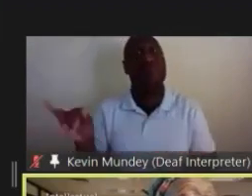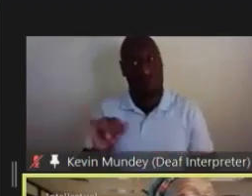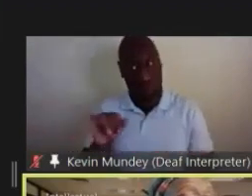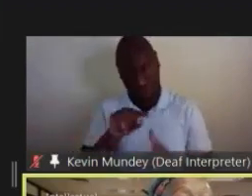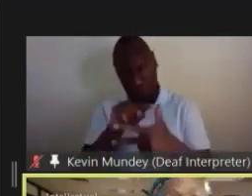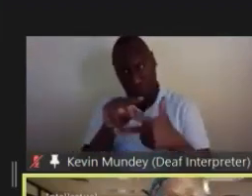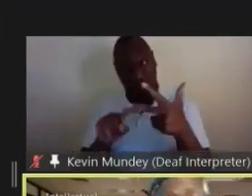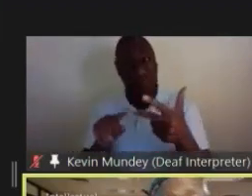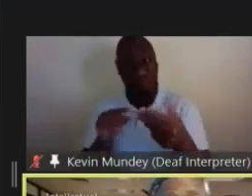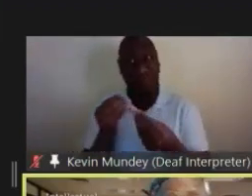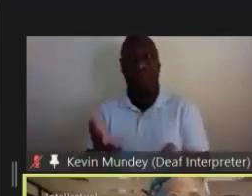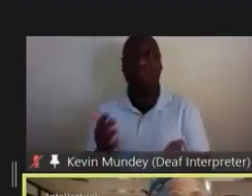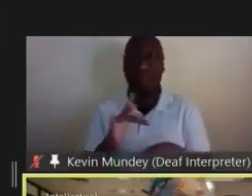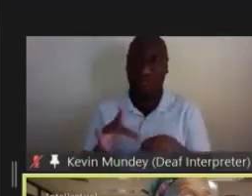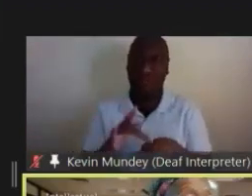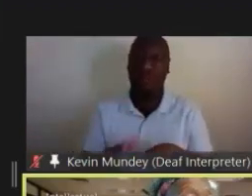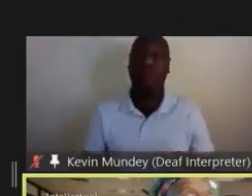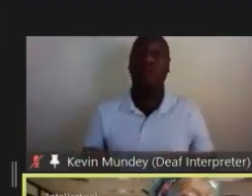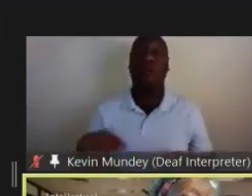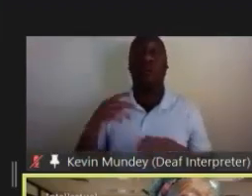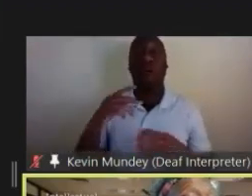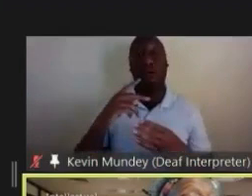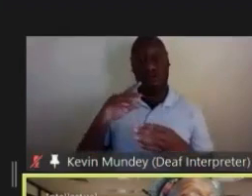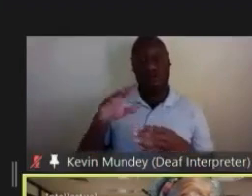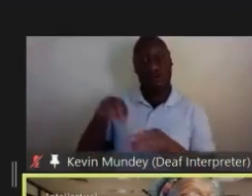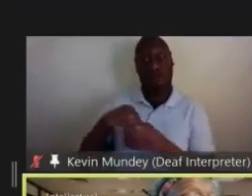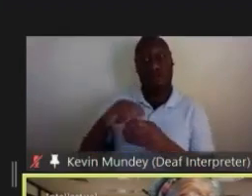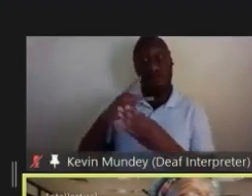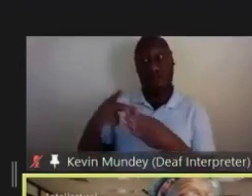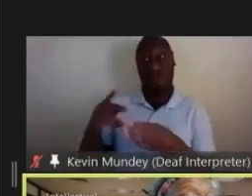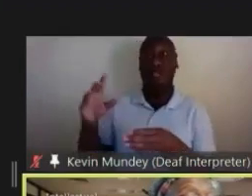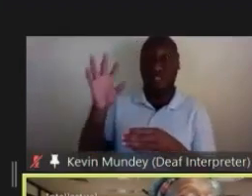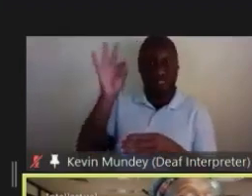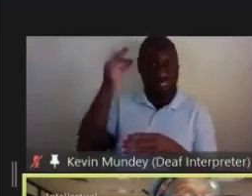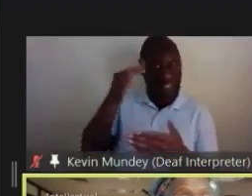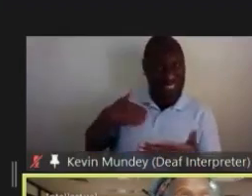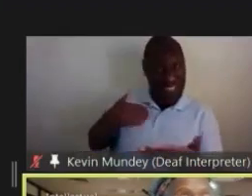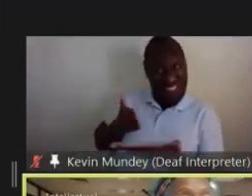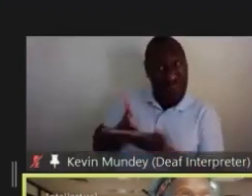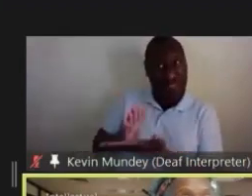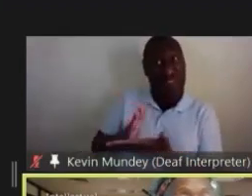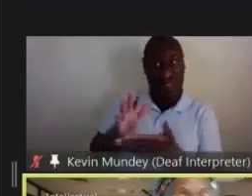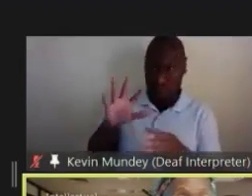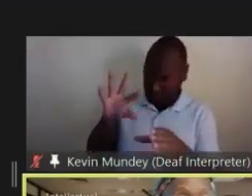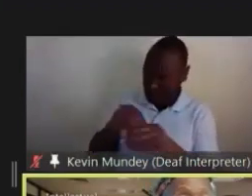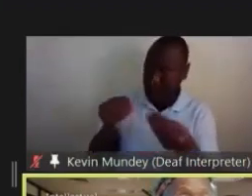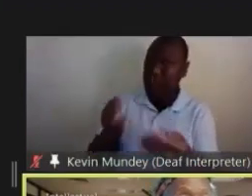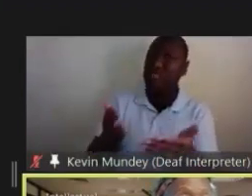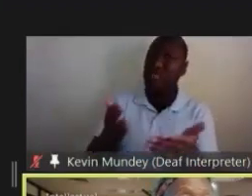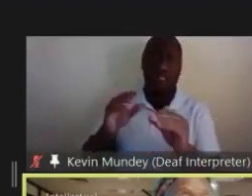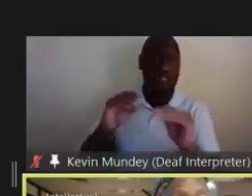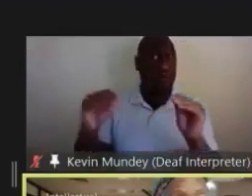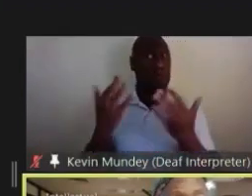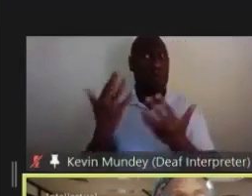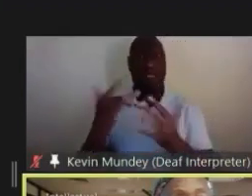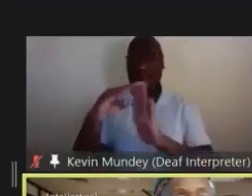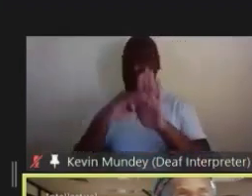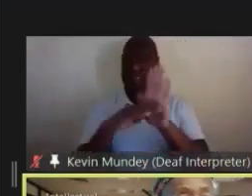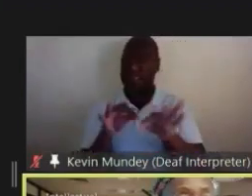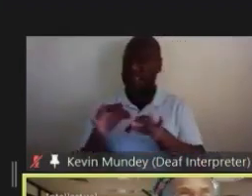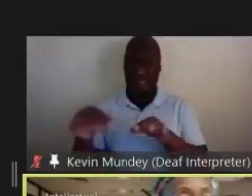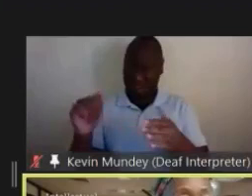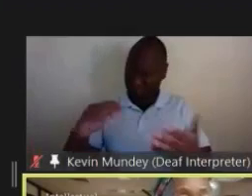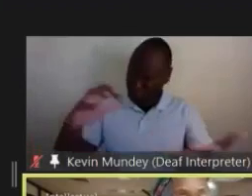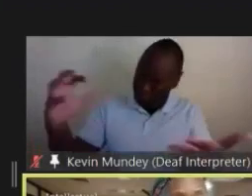This program is a federal entitlement, and there aren't any wait lists for services.